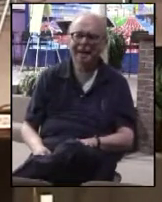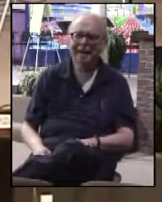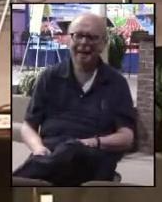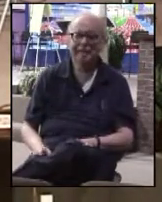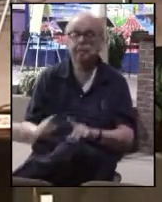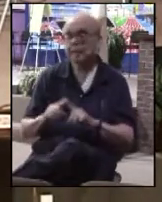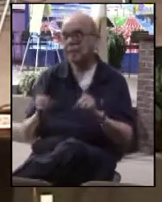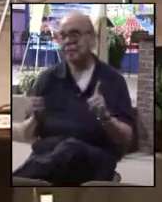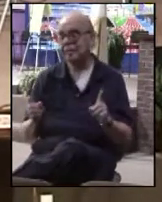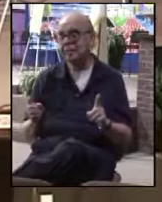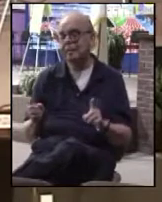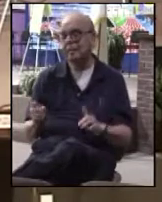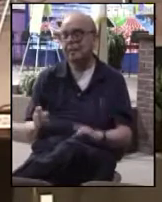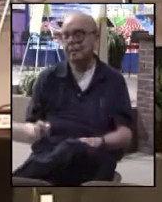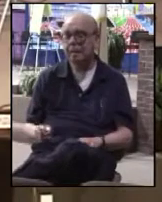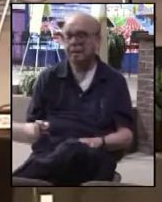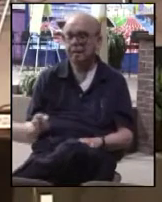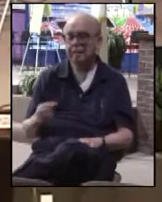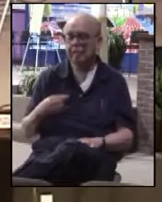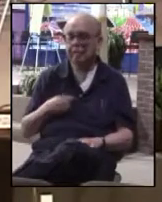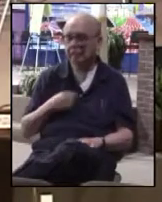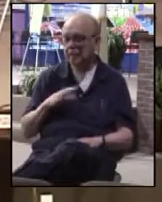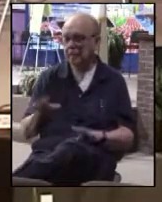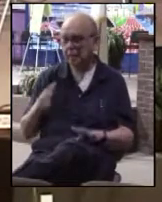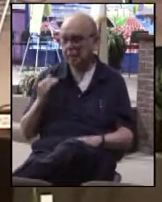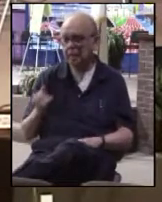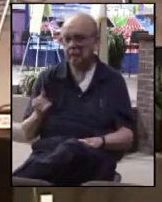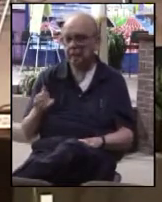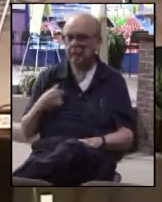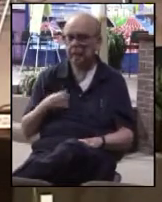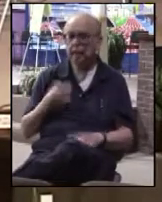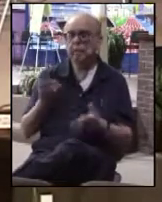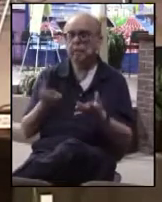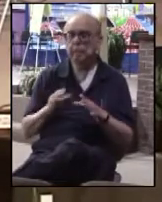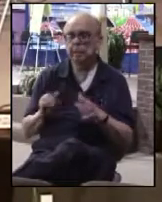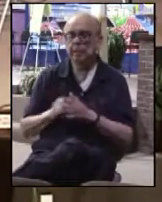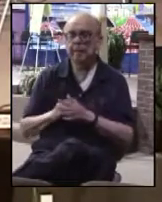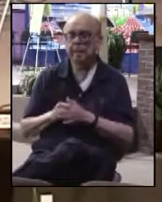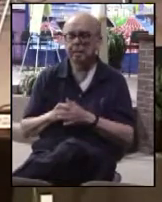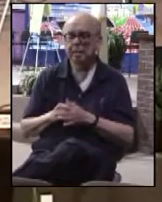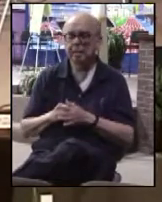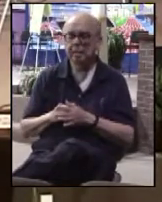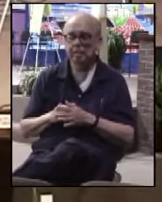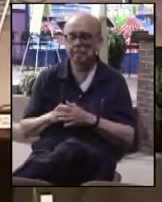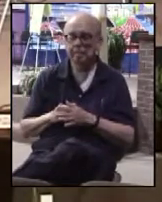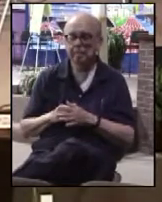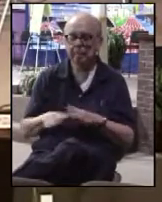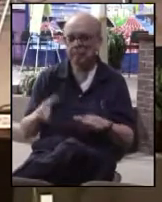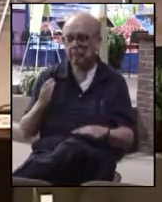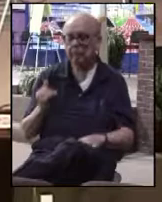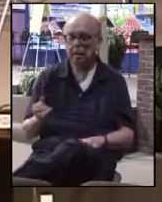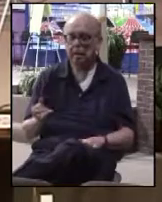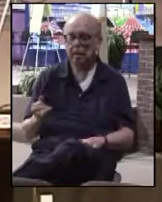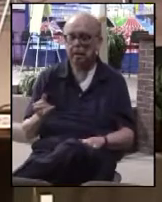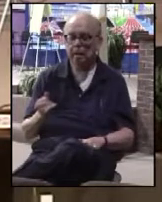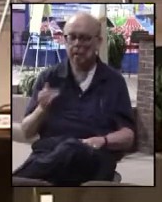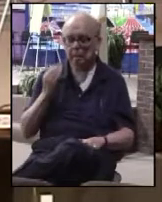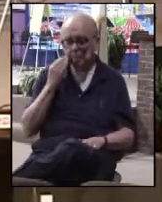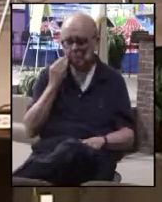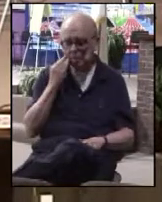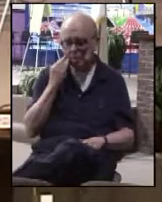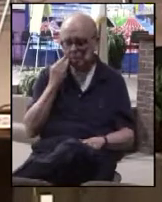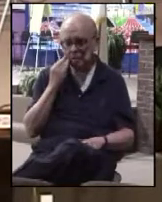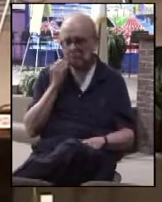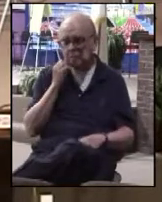but I don't do it because I want to do it I do it because I know she is